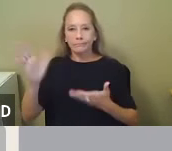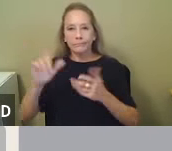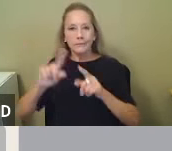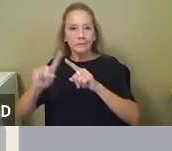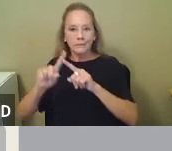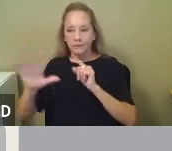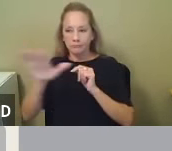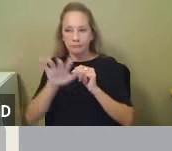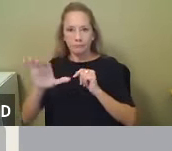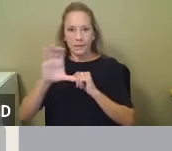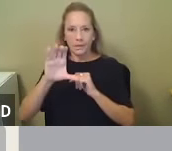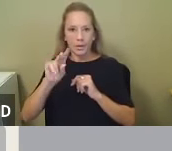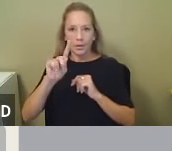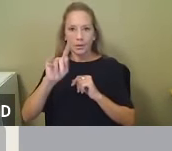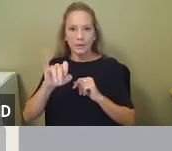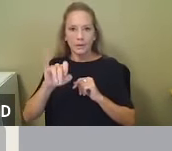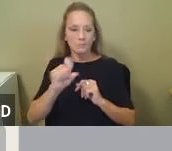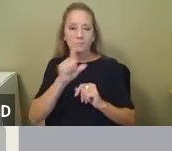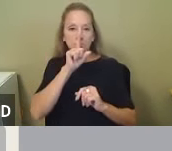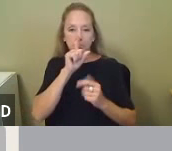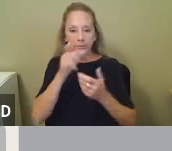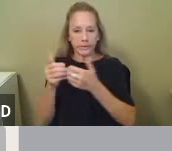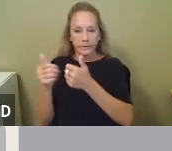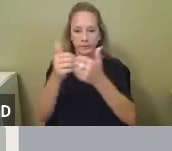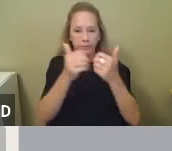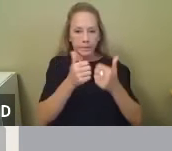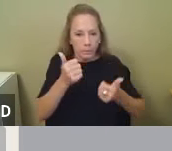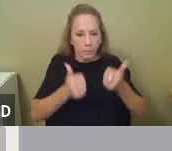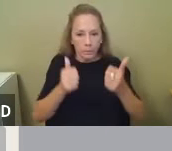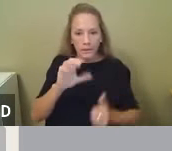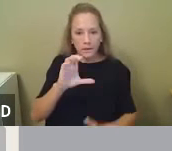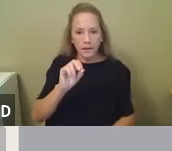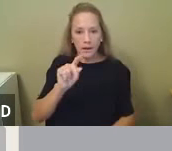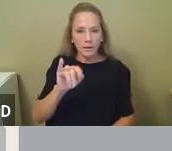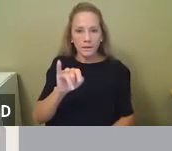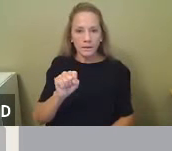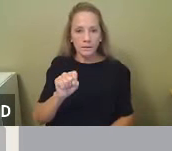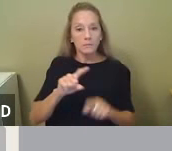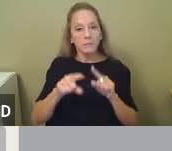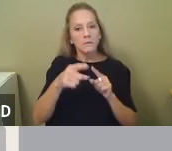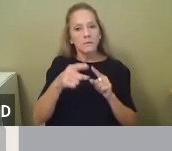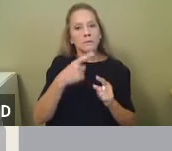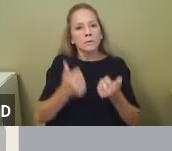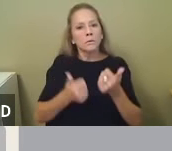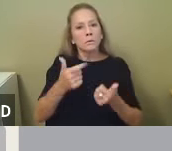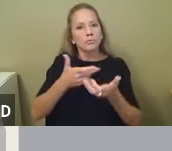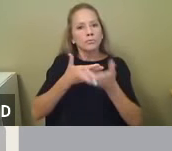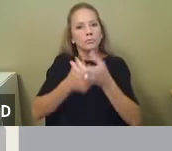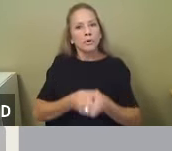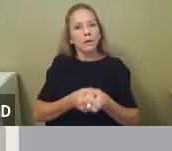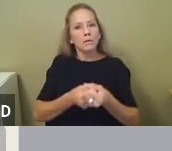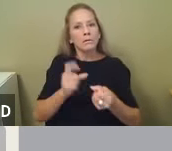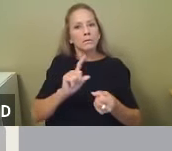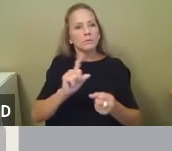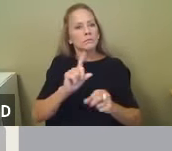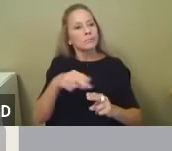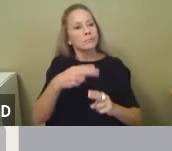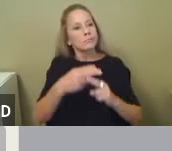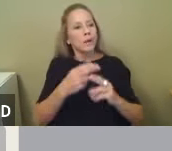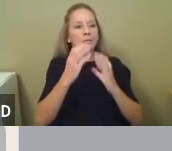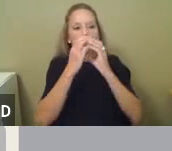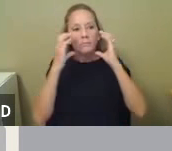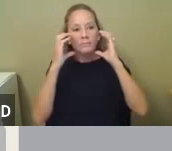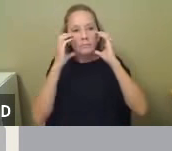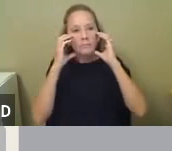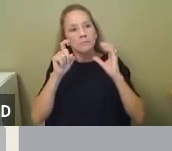separated out by which county is which. But this question asks specifically, what sources do you trust about the benefits of wearing a face covering?